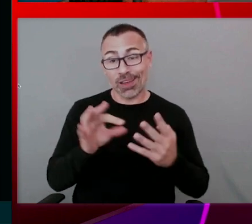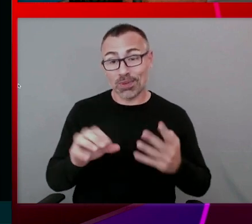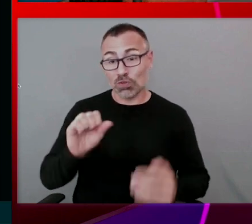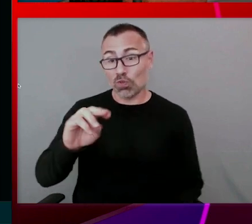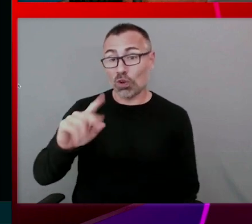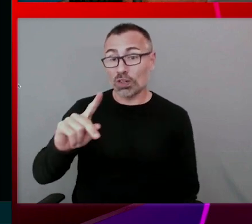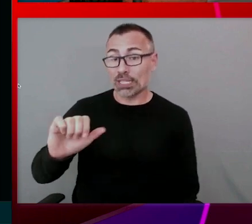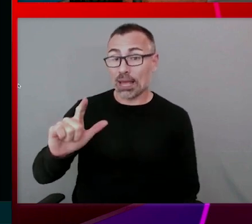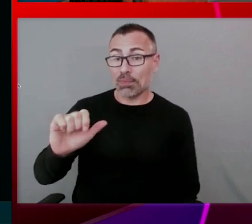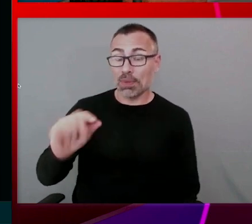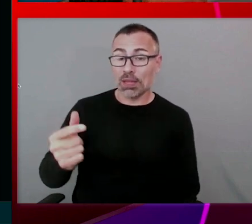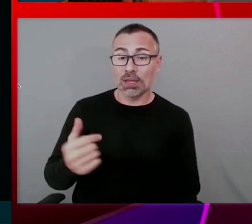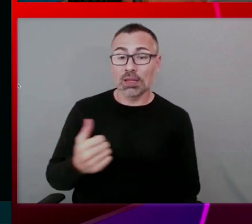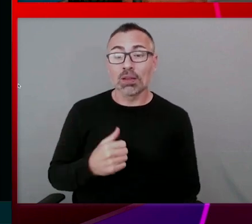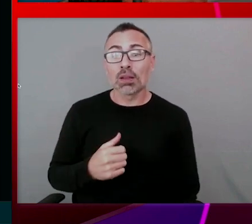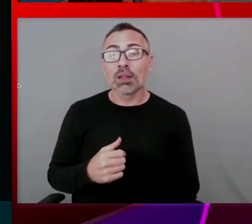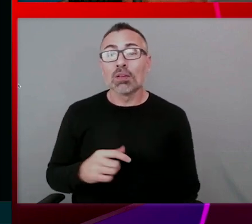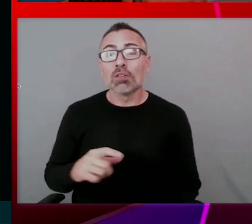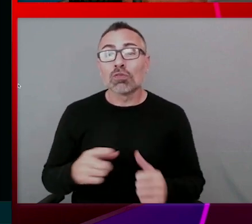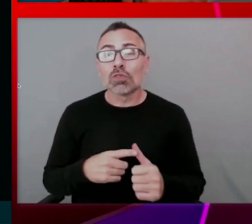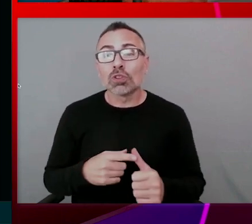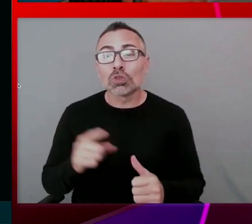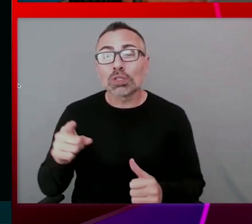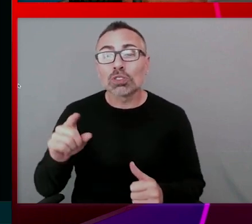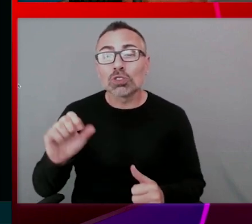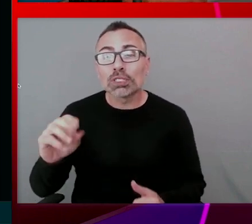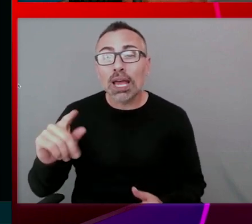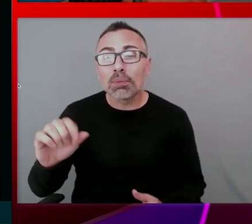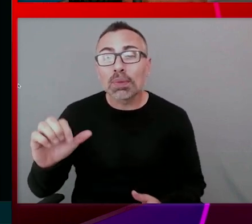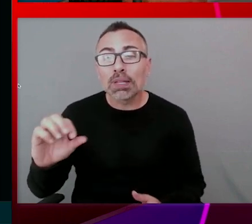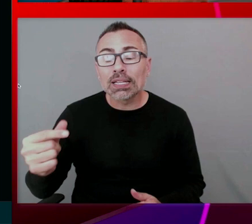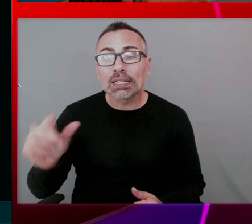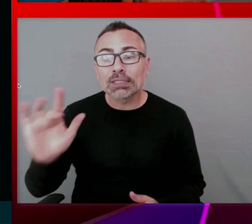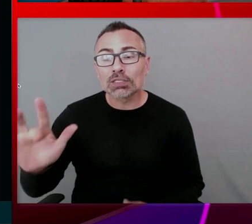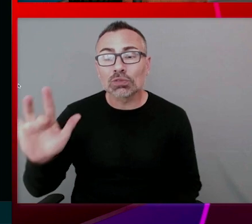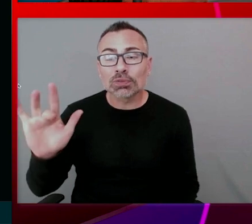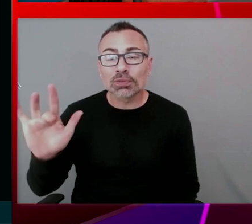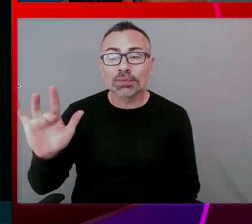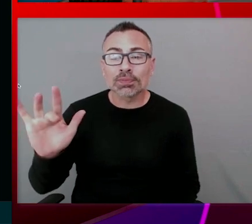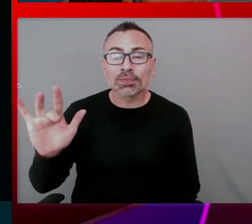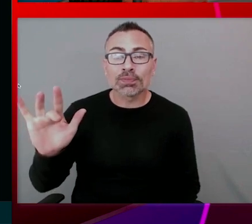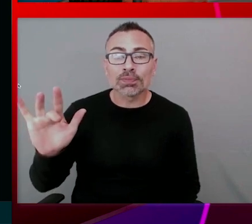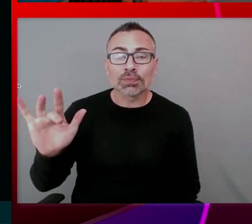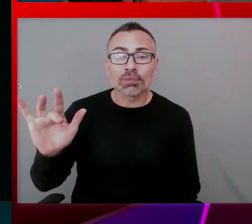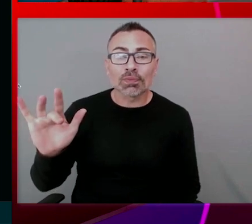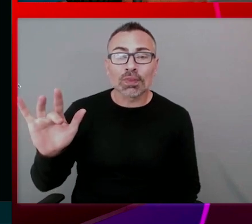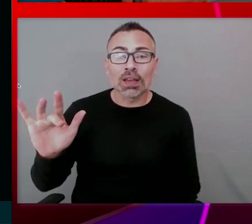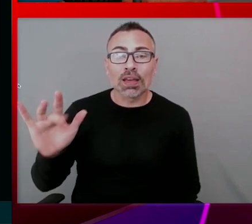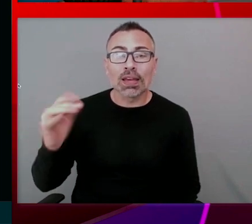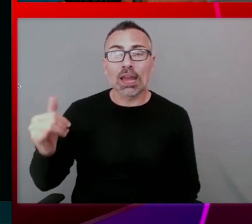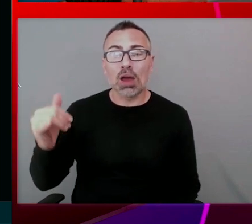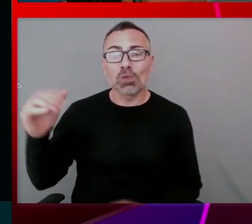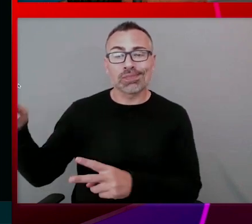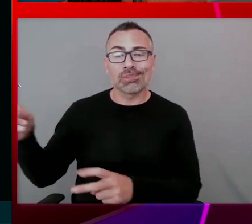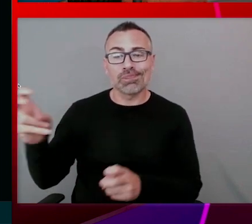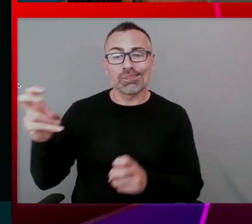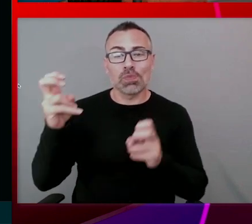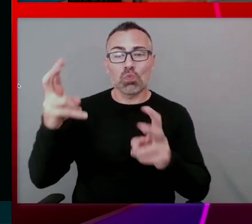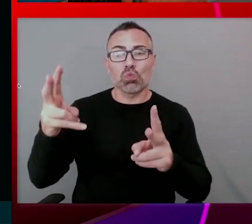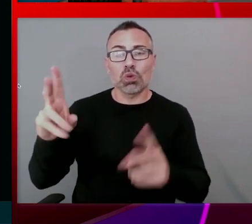the first case sampling. And then let's go and import the data.